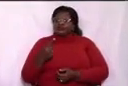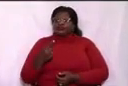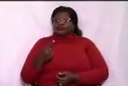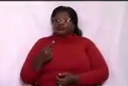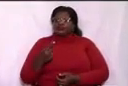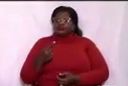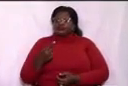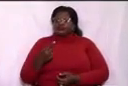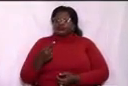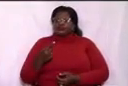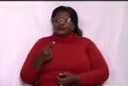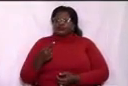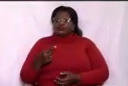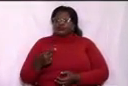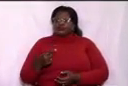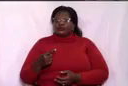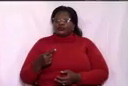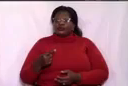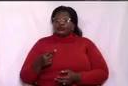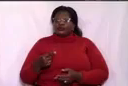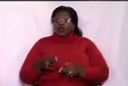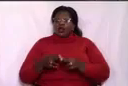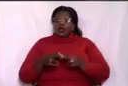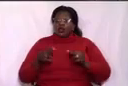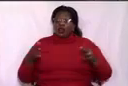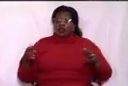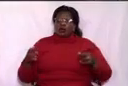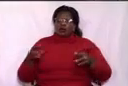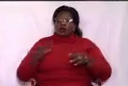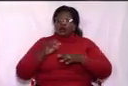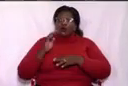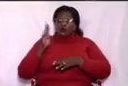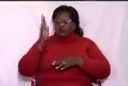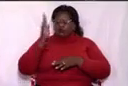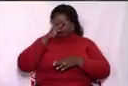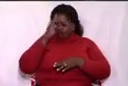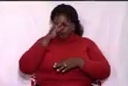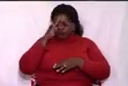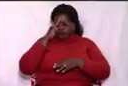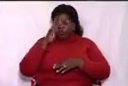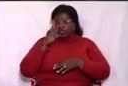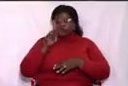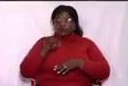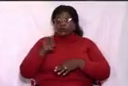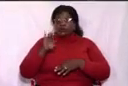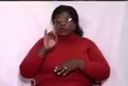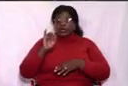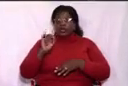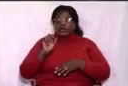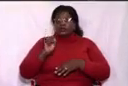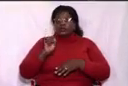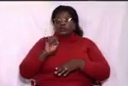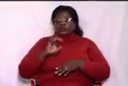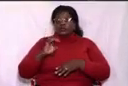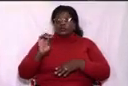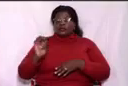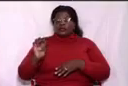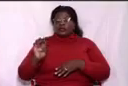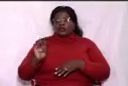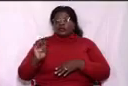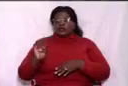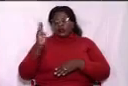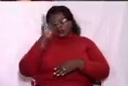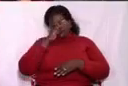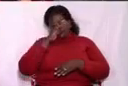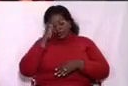long after the price is forgotten, the quality will always remain. So always don't